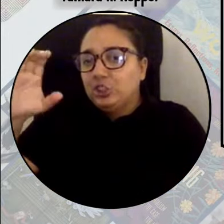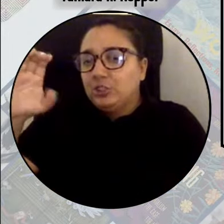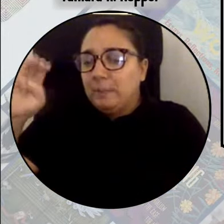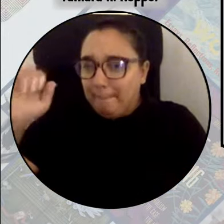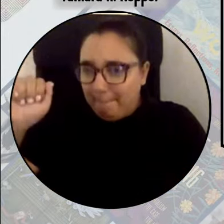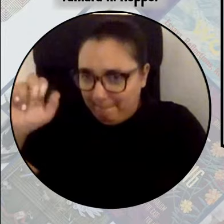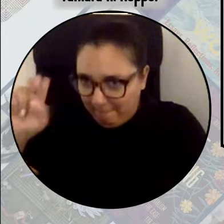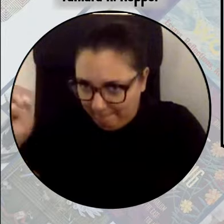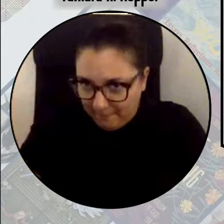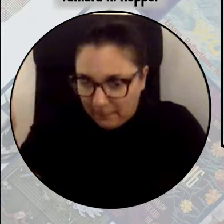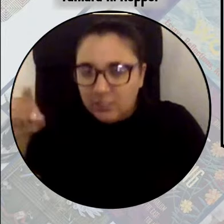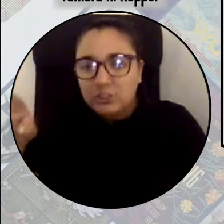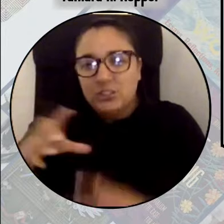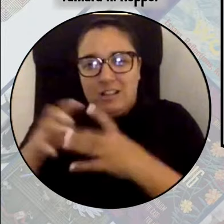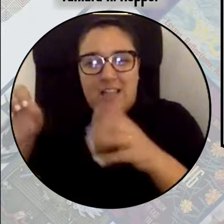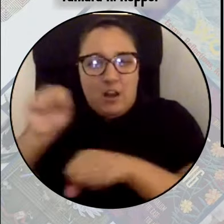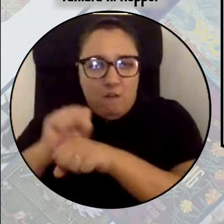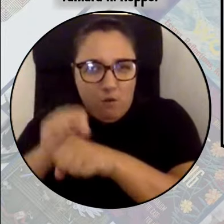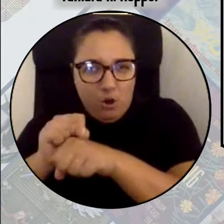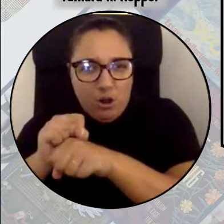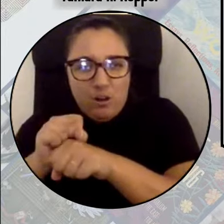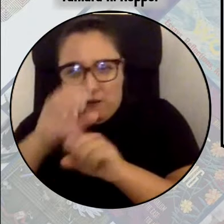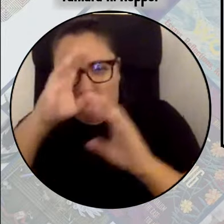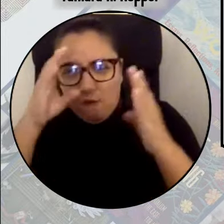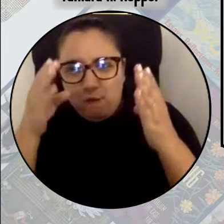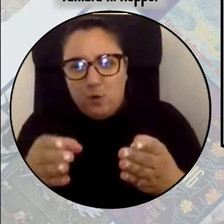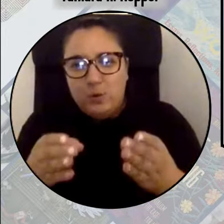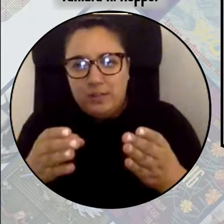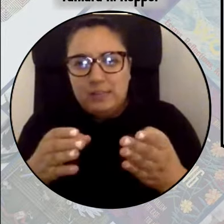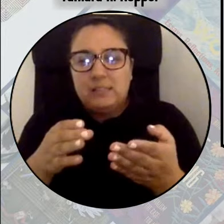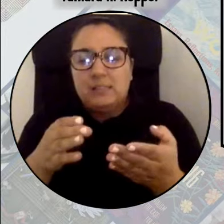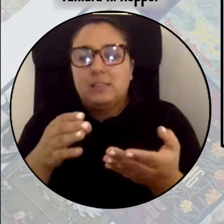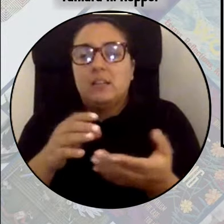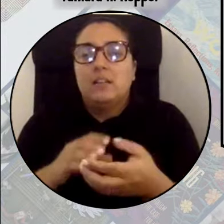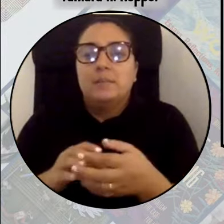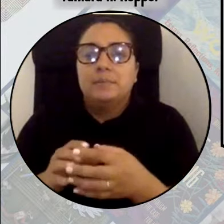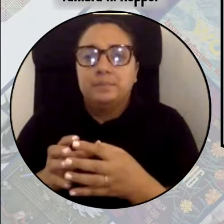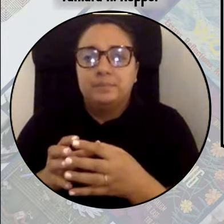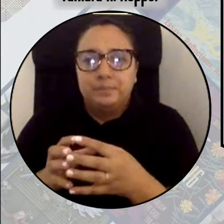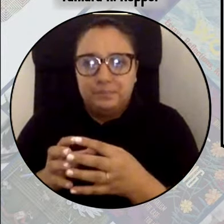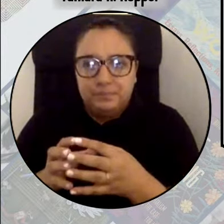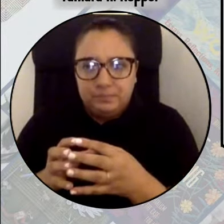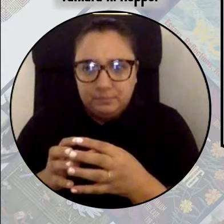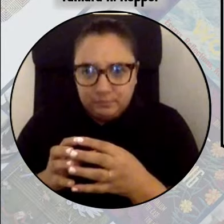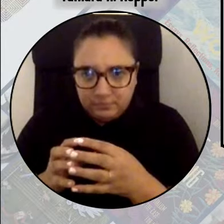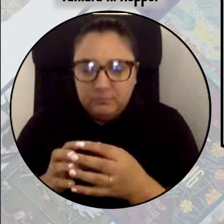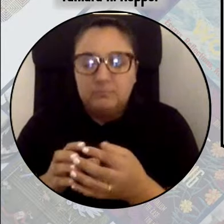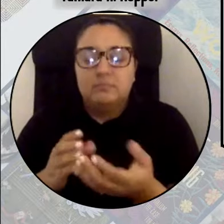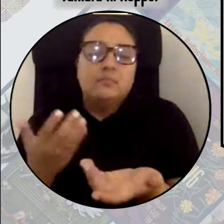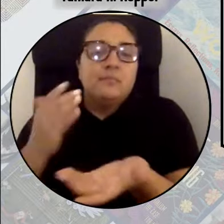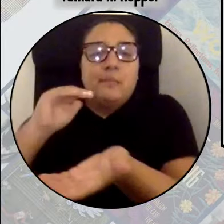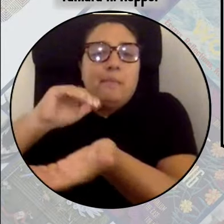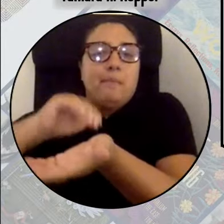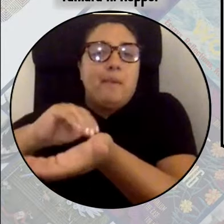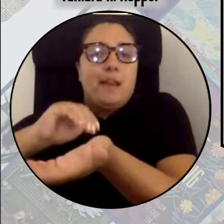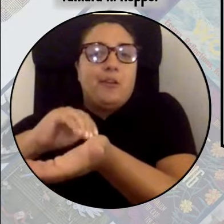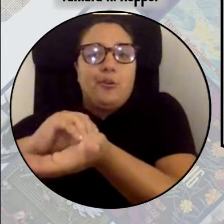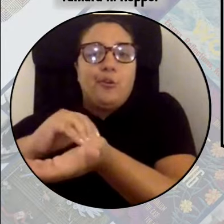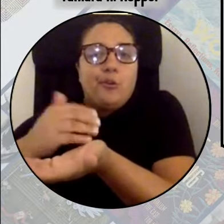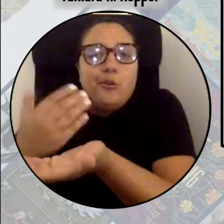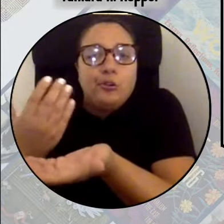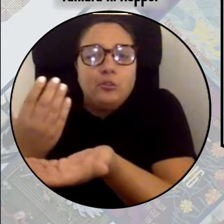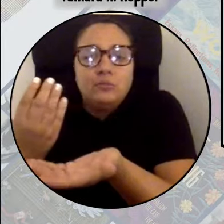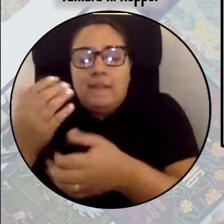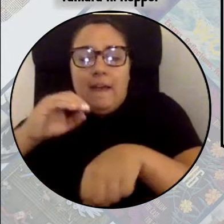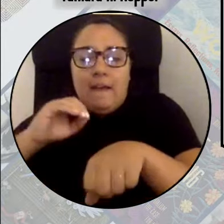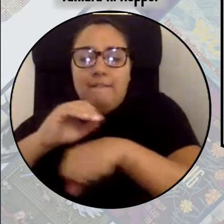and did some really groundbreaking work looking at the medical effects of cocaine, and who, you know, said there's